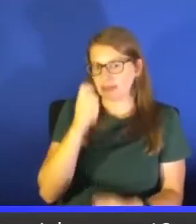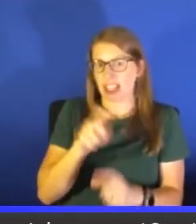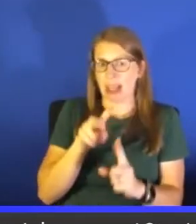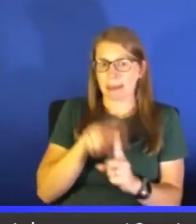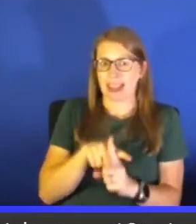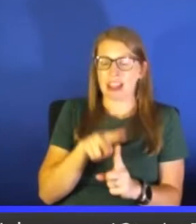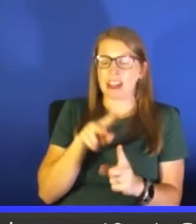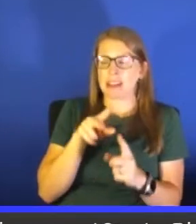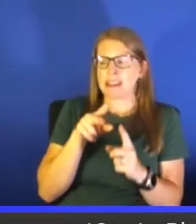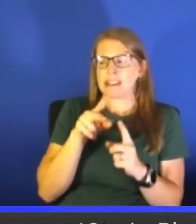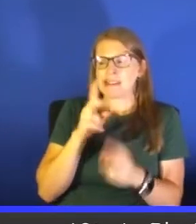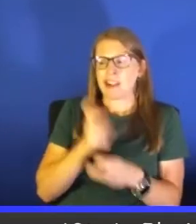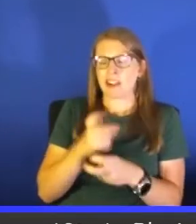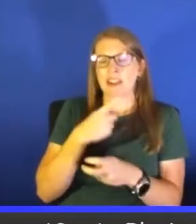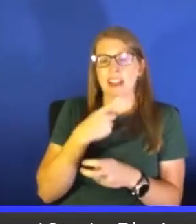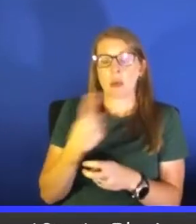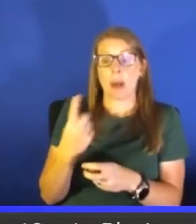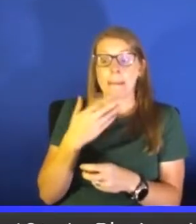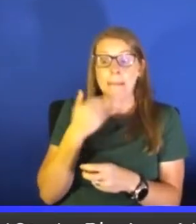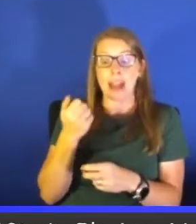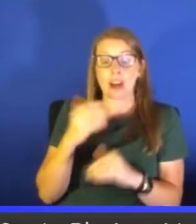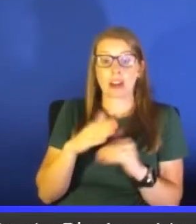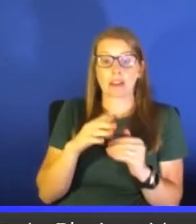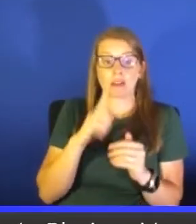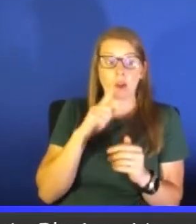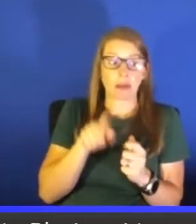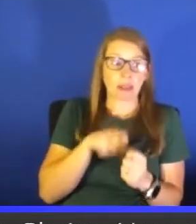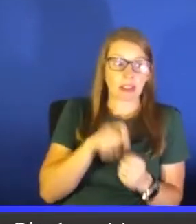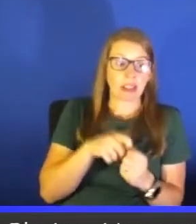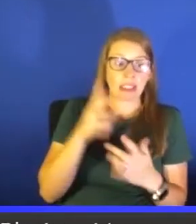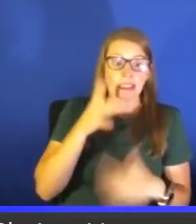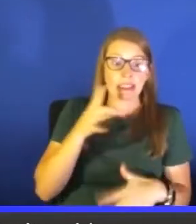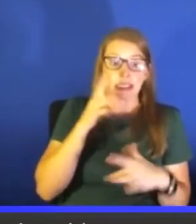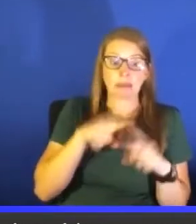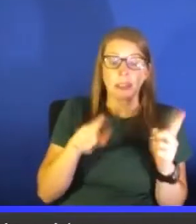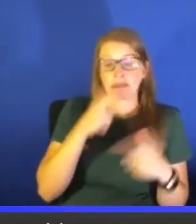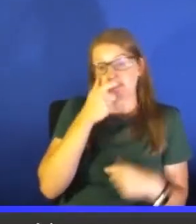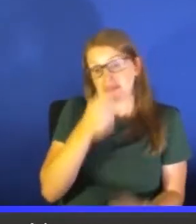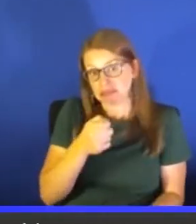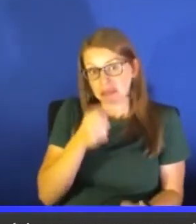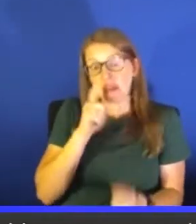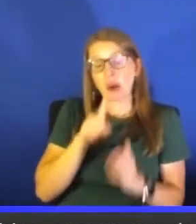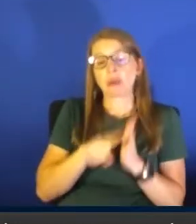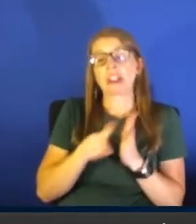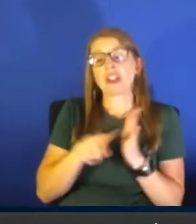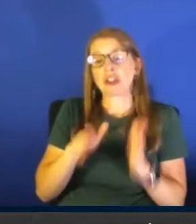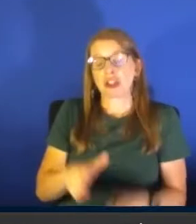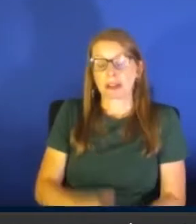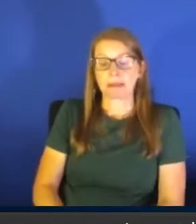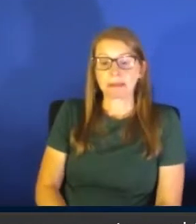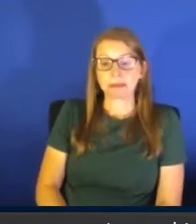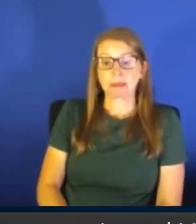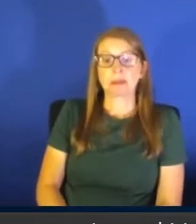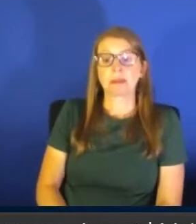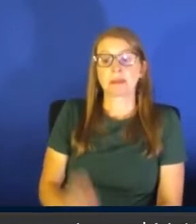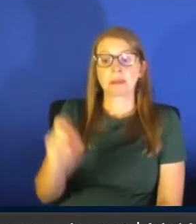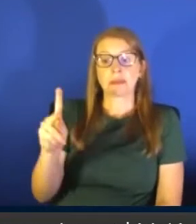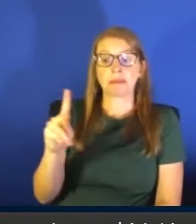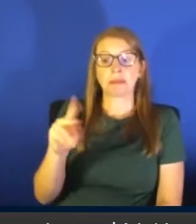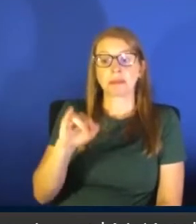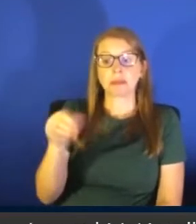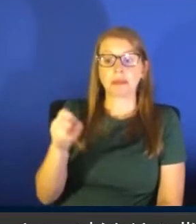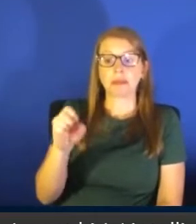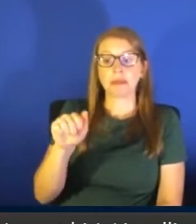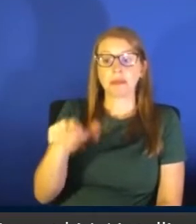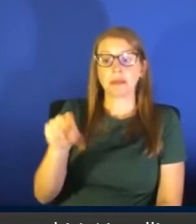say that there's one that's better for certain disease states, but it's certainly of interest to researchers. Okay, and Gene has one for Doc